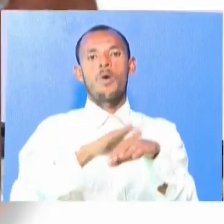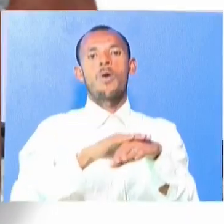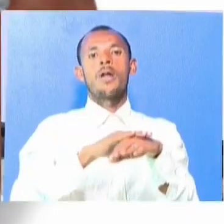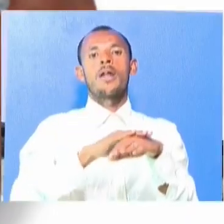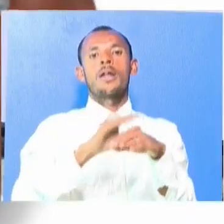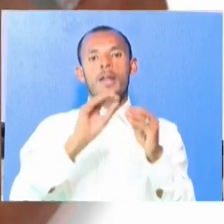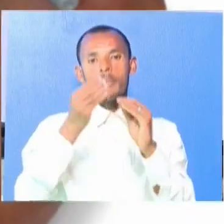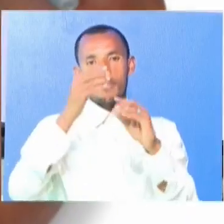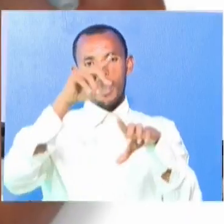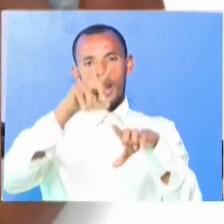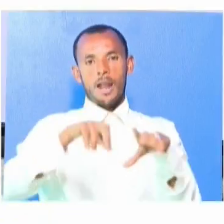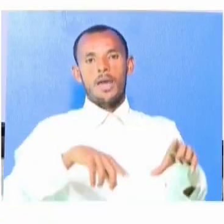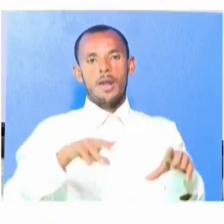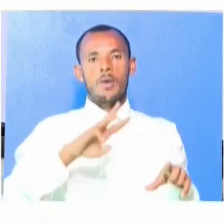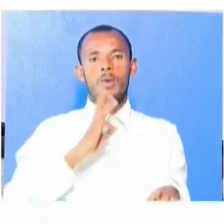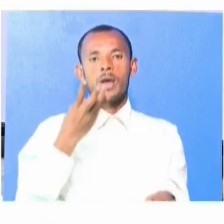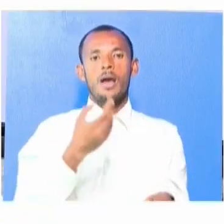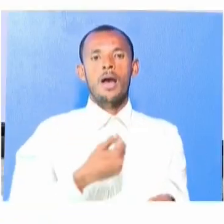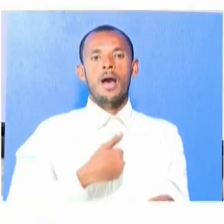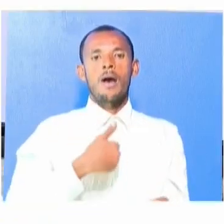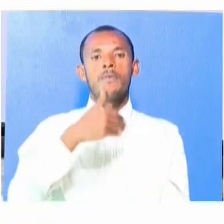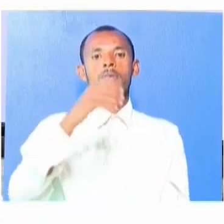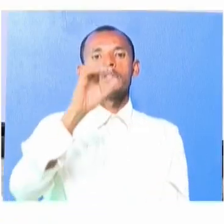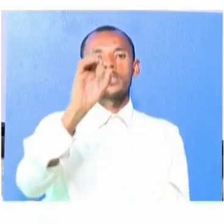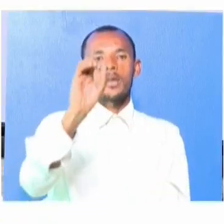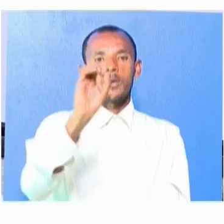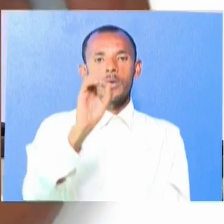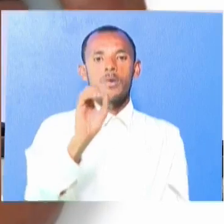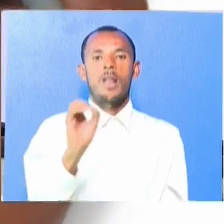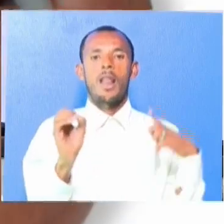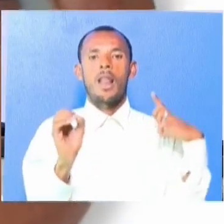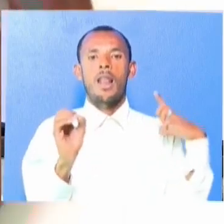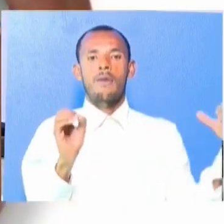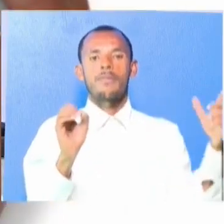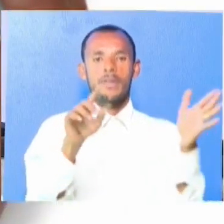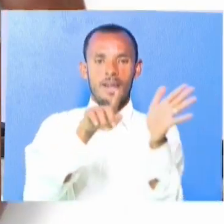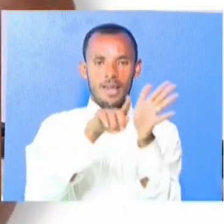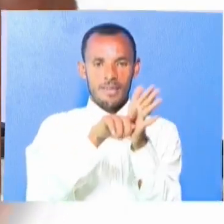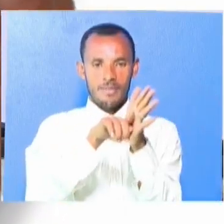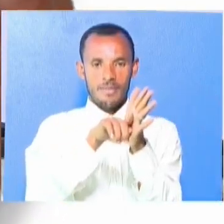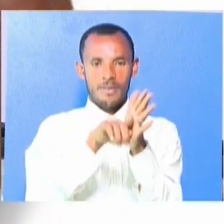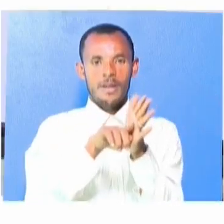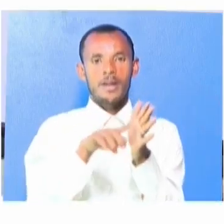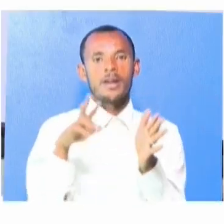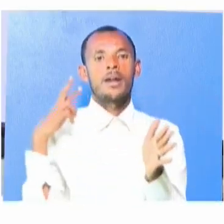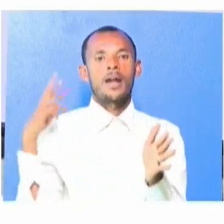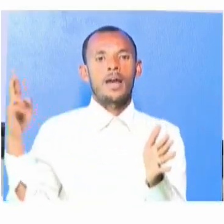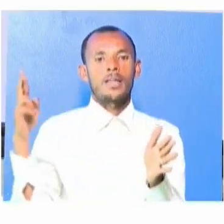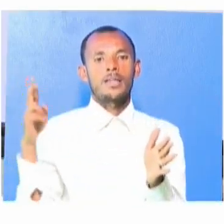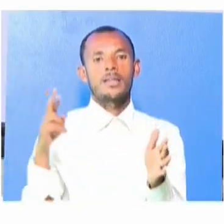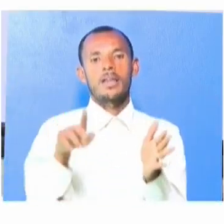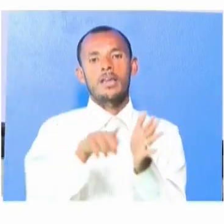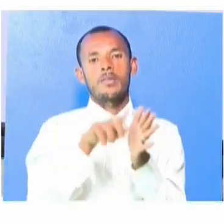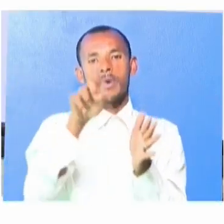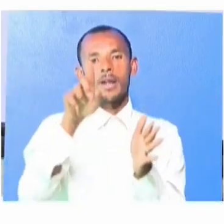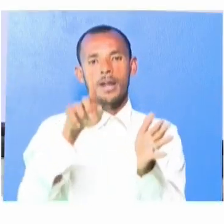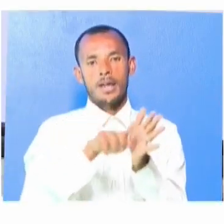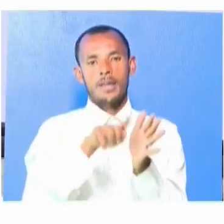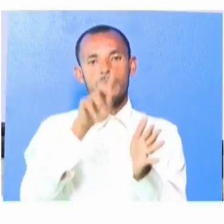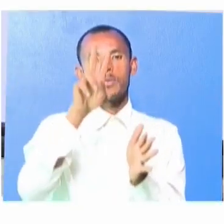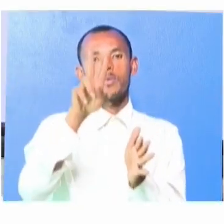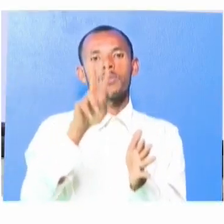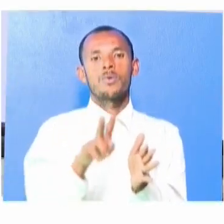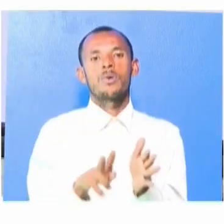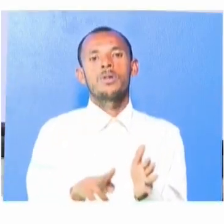0 here. The numbers to the left of 0 are negative. So here -1, -2, -3, and so on. You'll